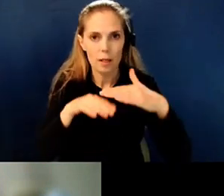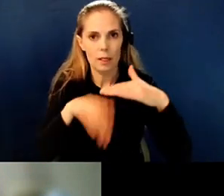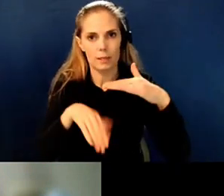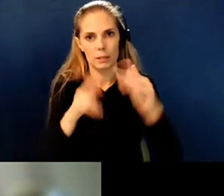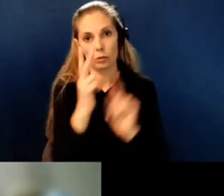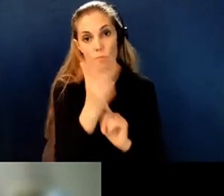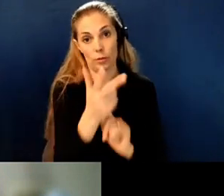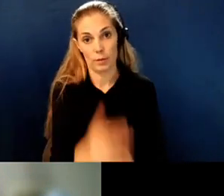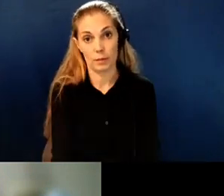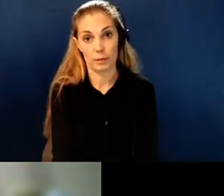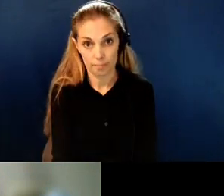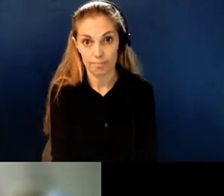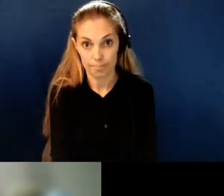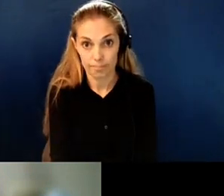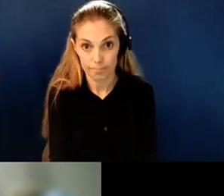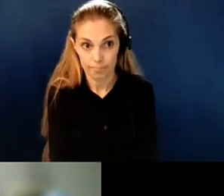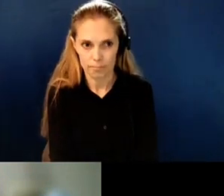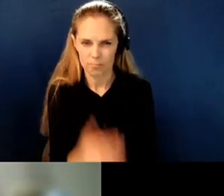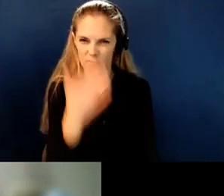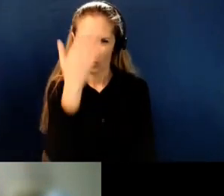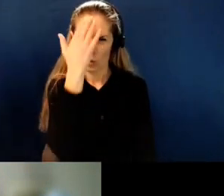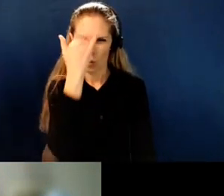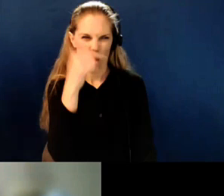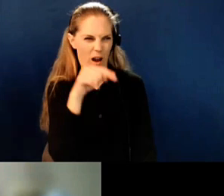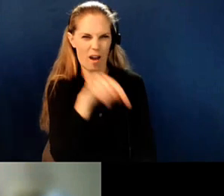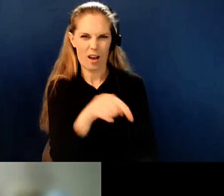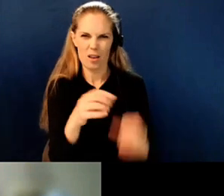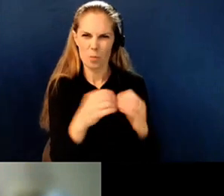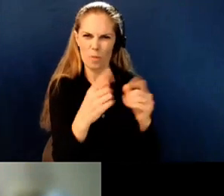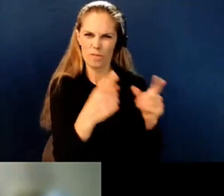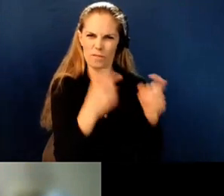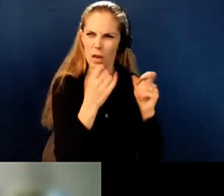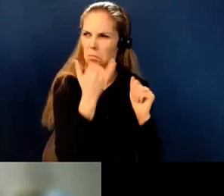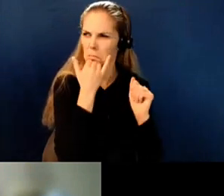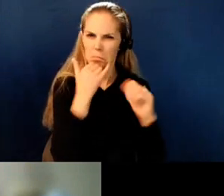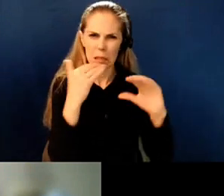email? No, it's where the messages originate from. So text